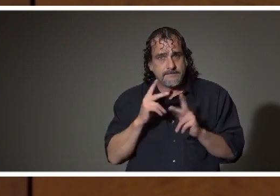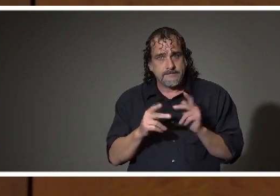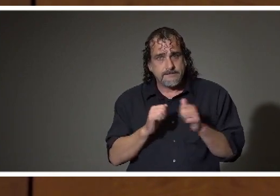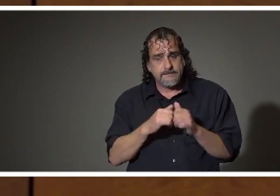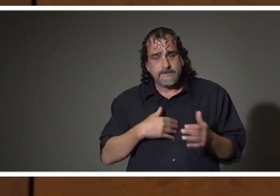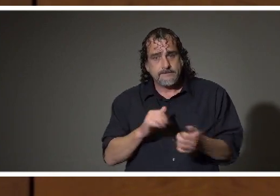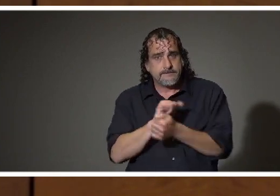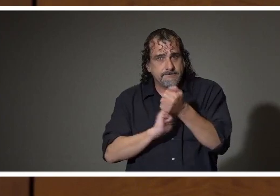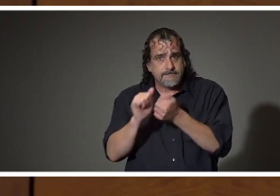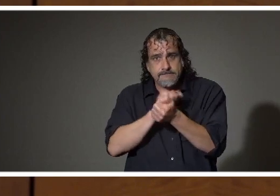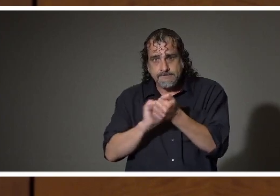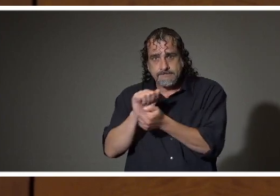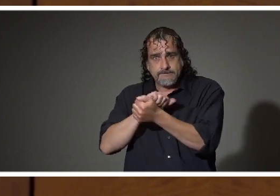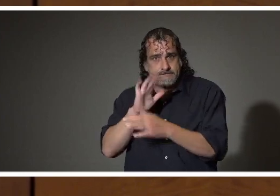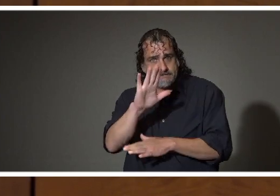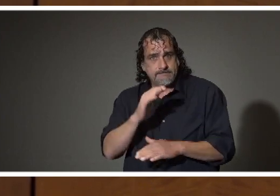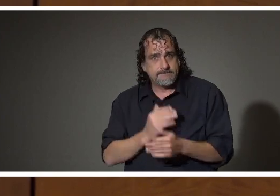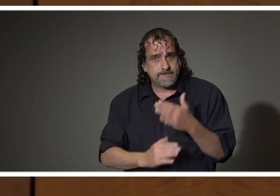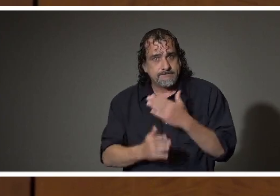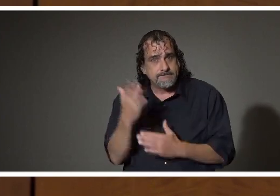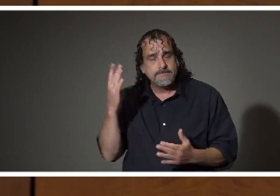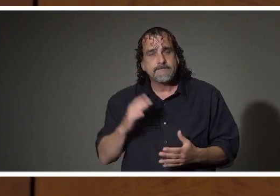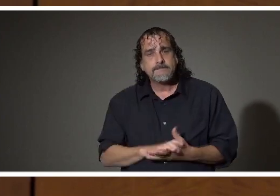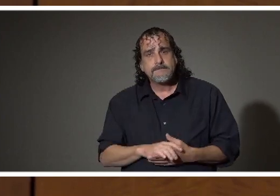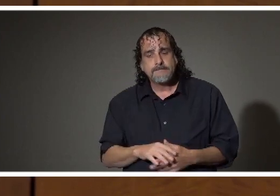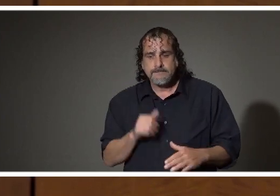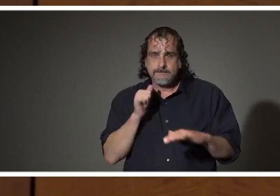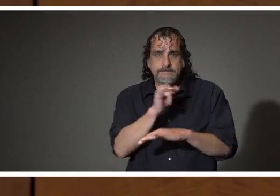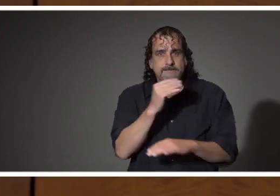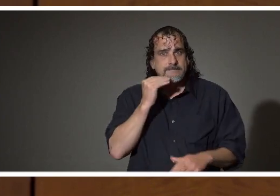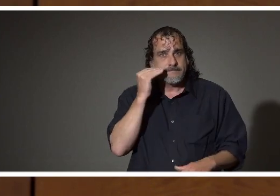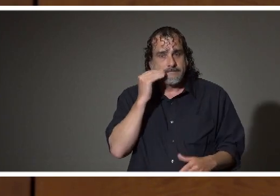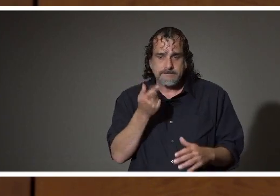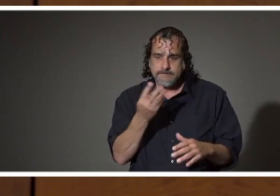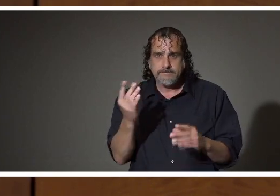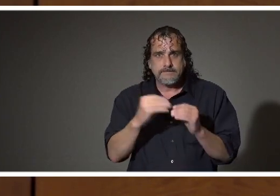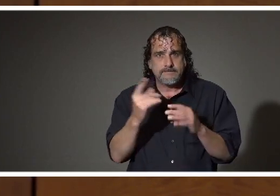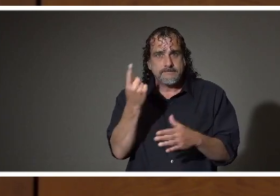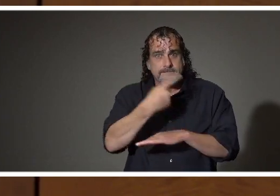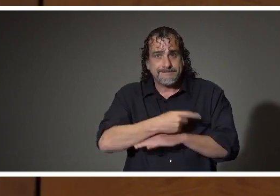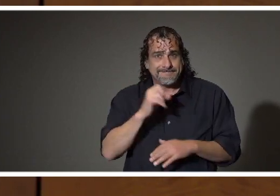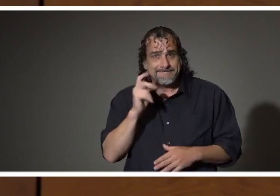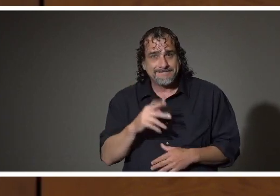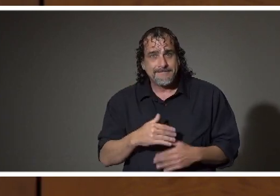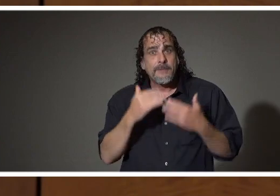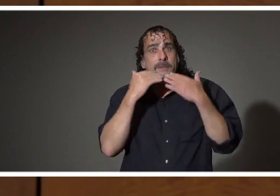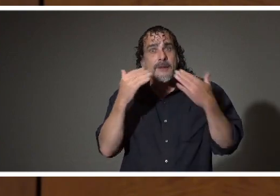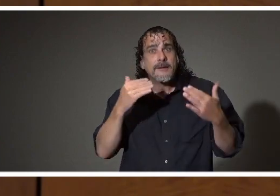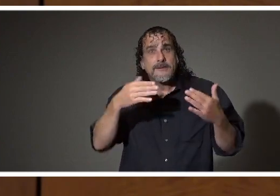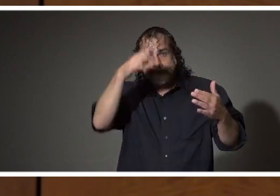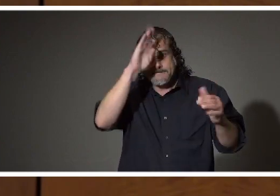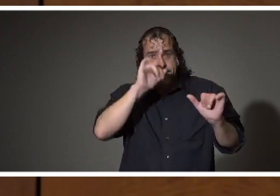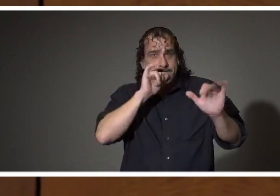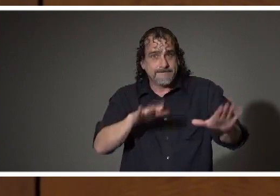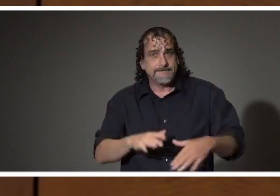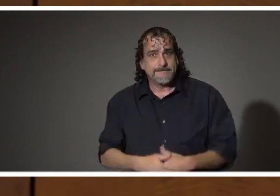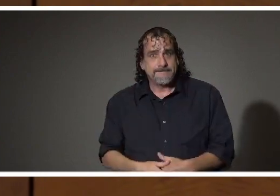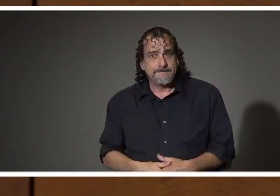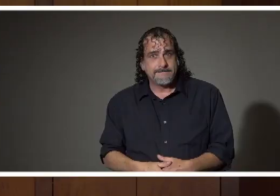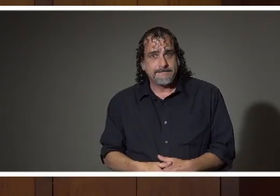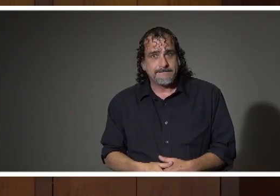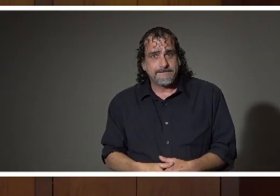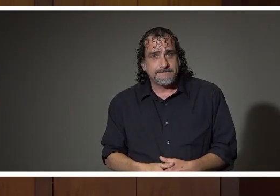good hygiene. And shelter in place for just a few more days. Thank y'all, and God bless.